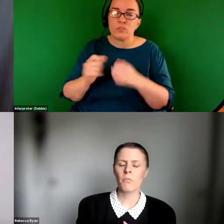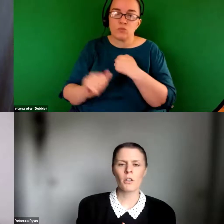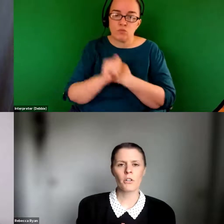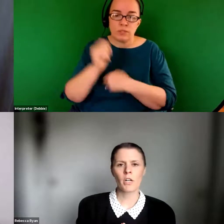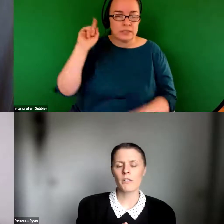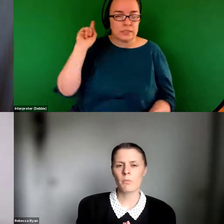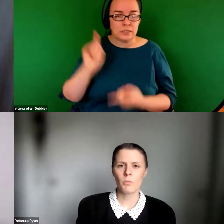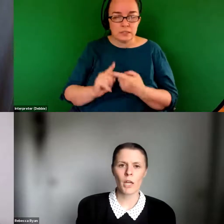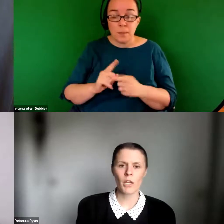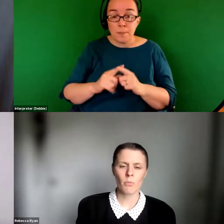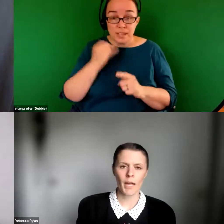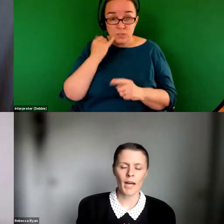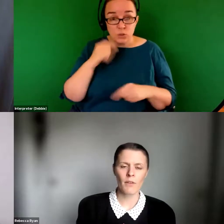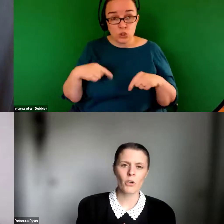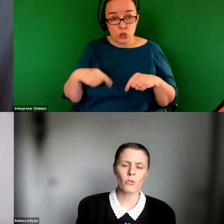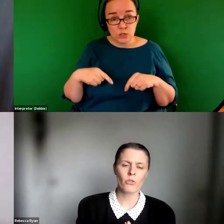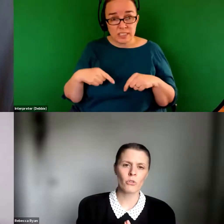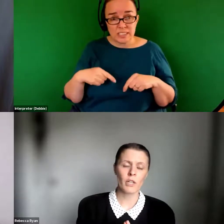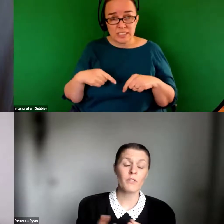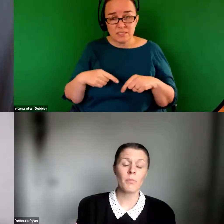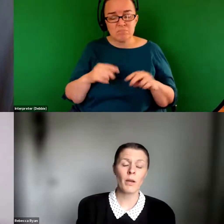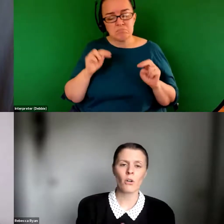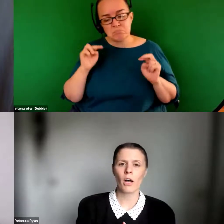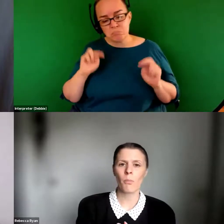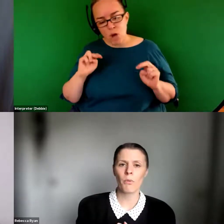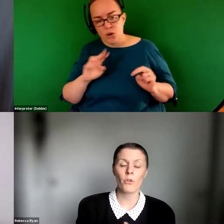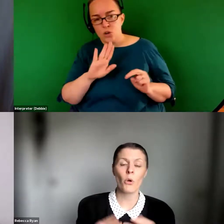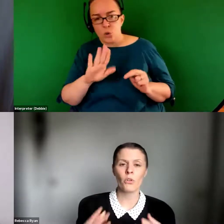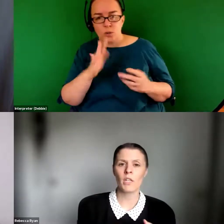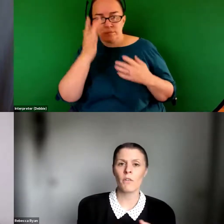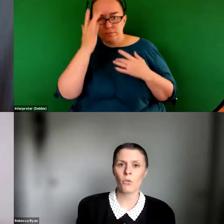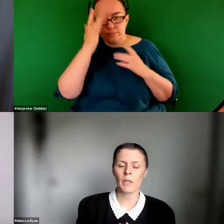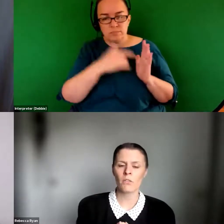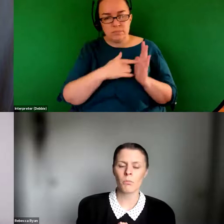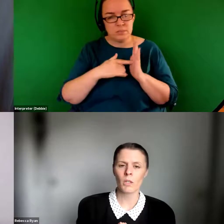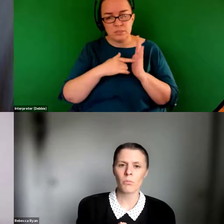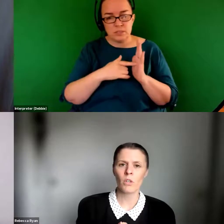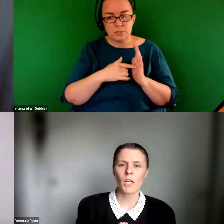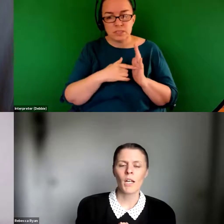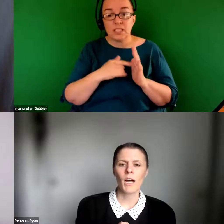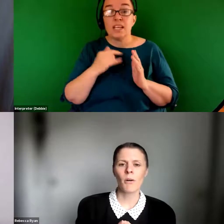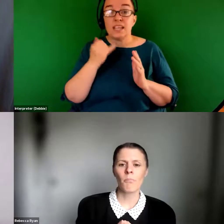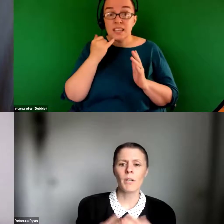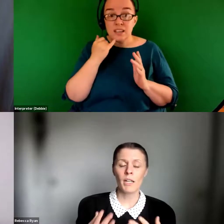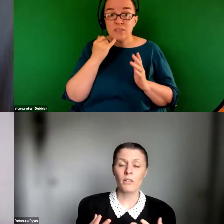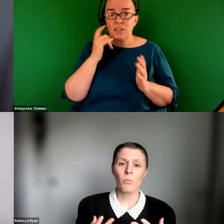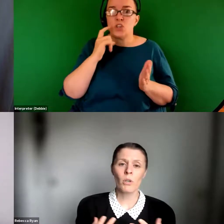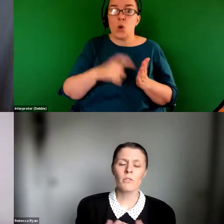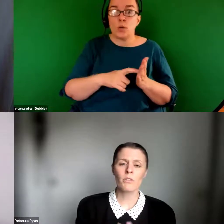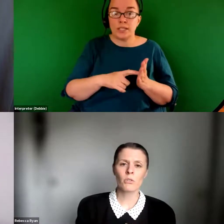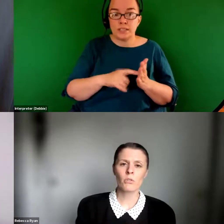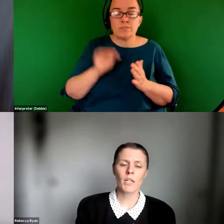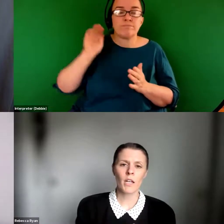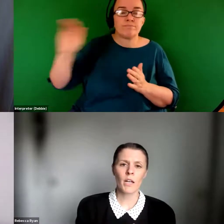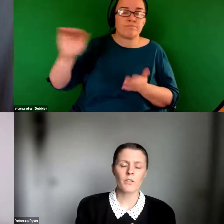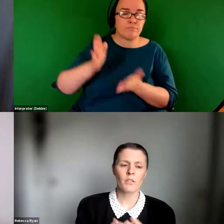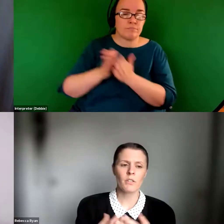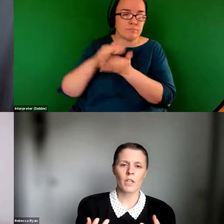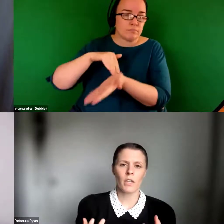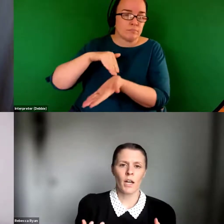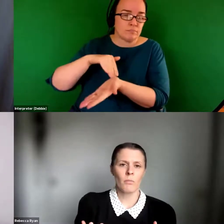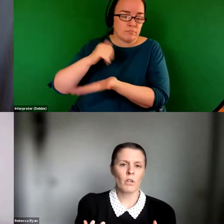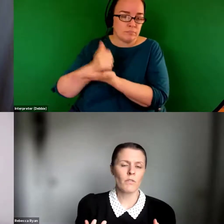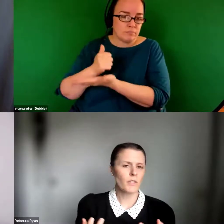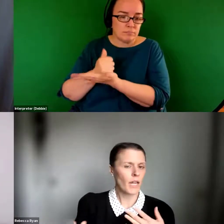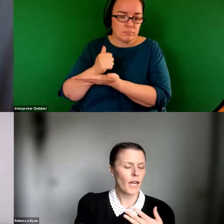nervous, just monitor any symptoms that you may have and go to and seek medical help if you notice any of those big symptoms. But it's important to recognize it and